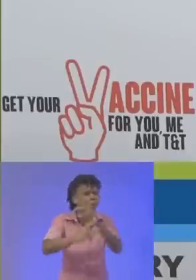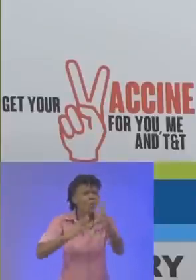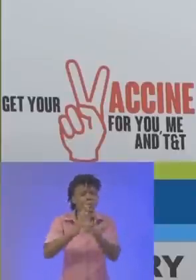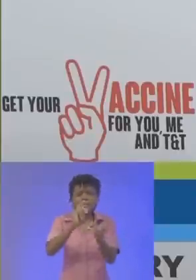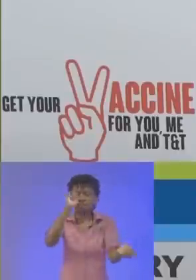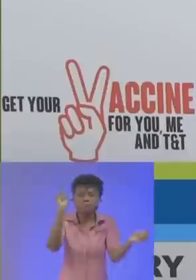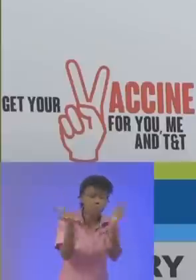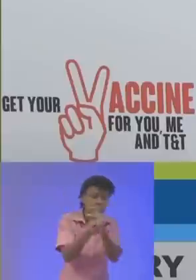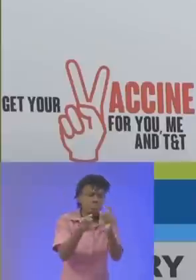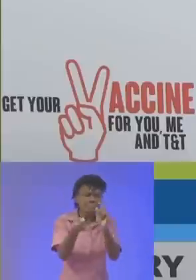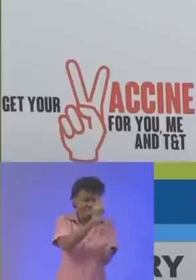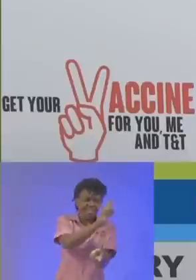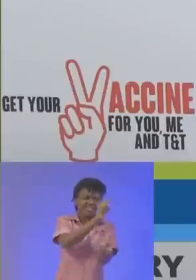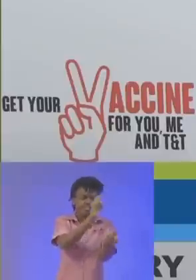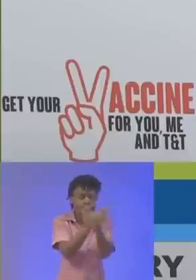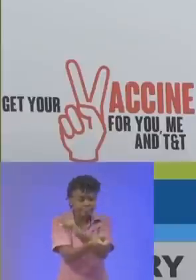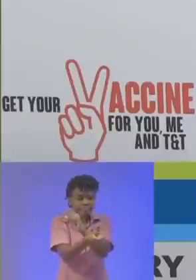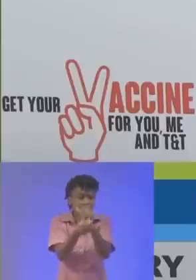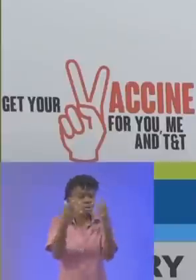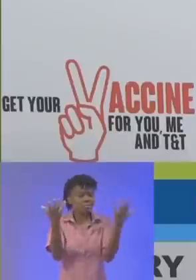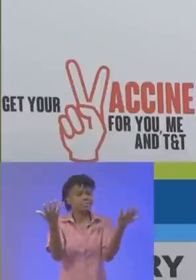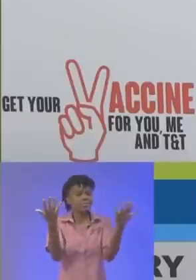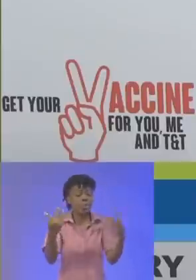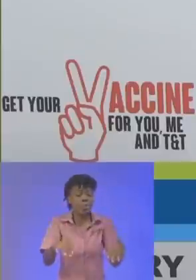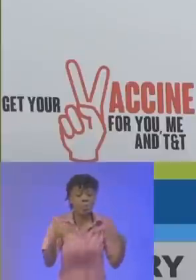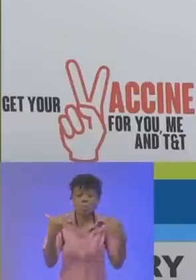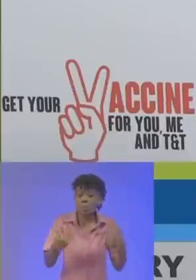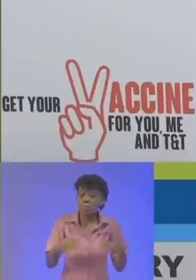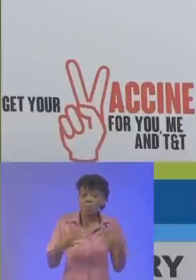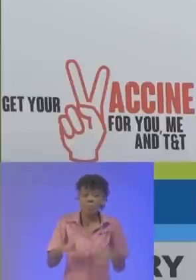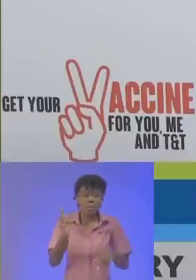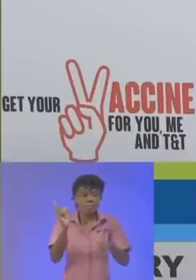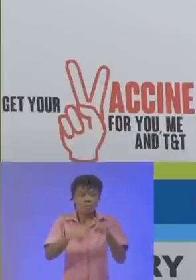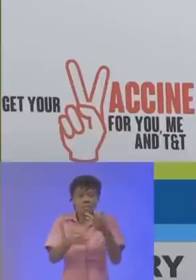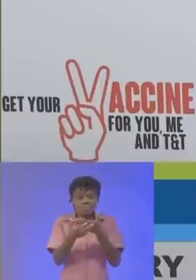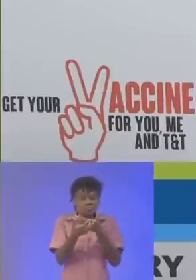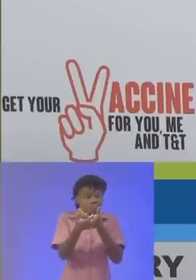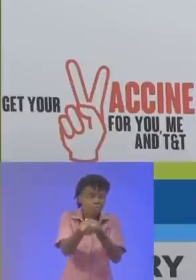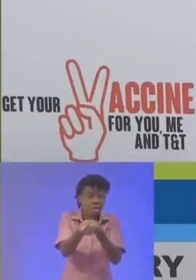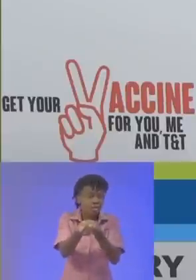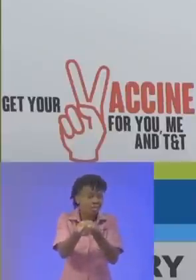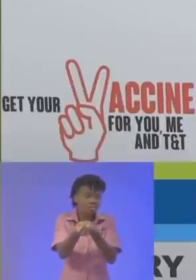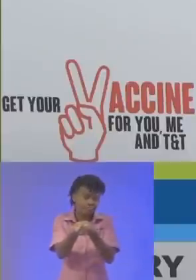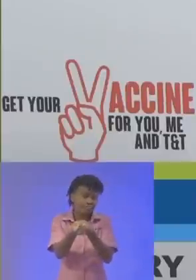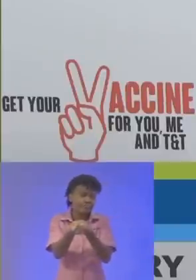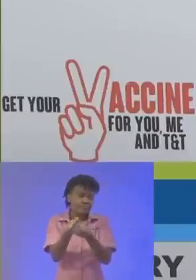The certainty around this virus is regarding treatment and vaccination.